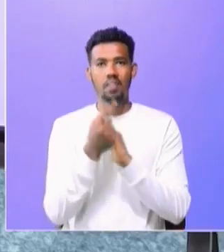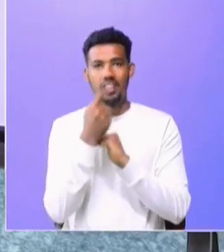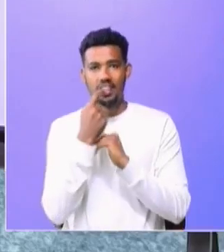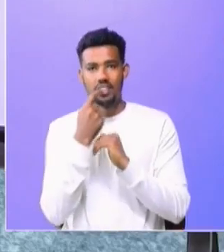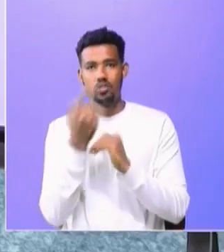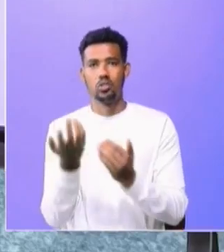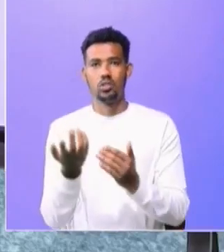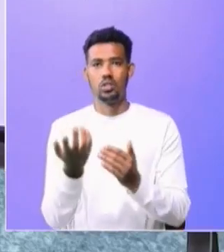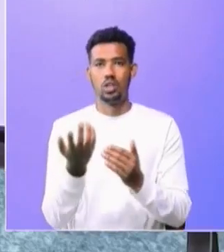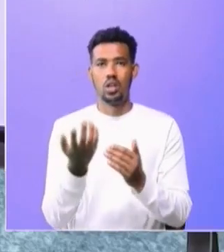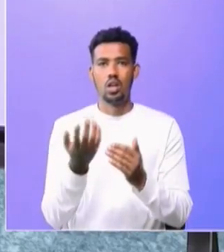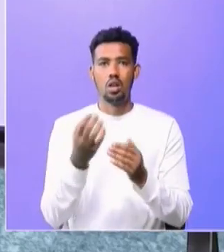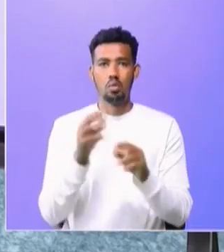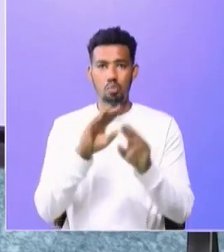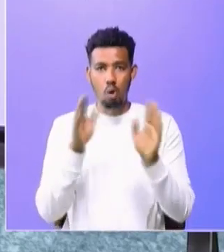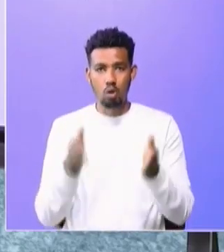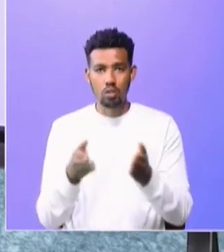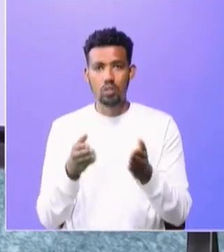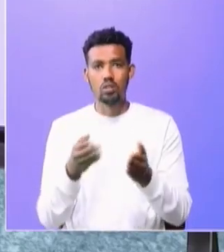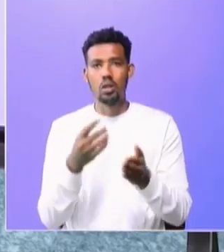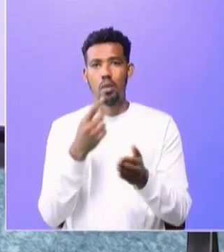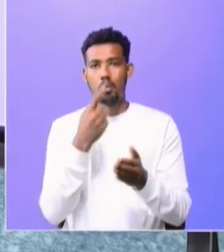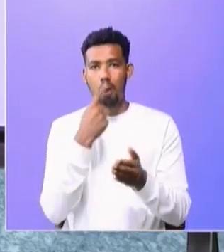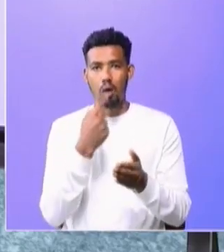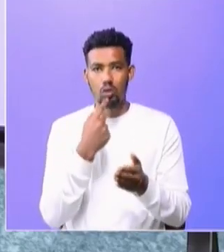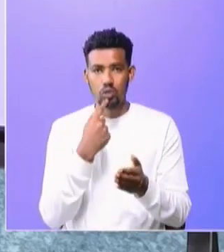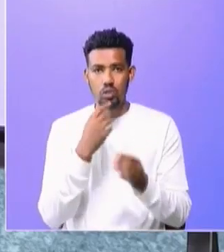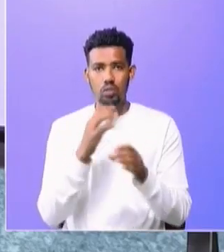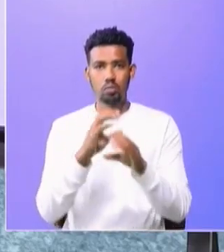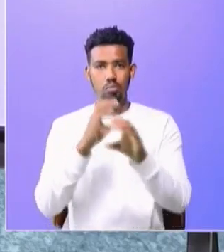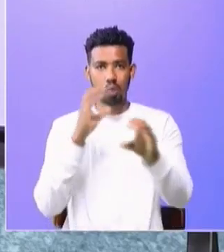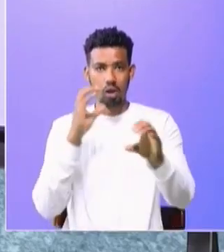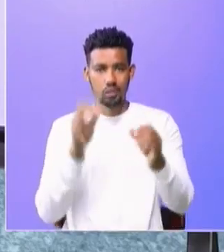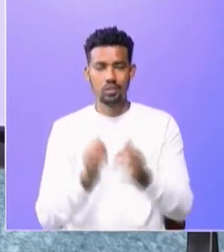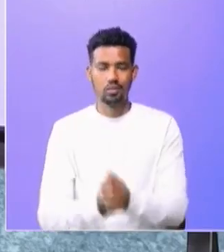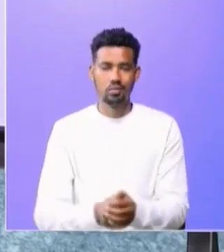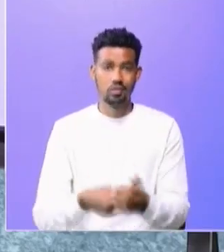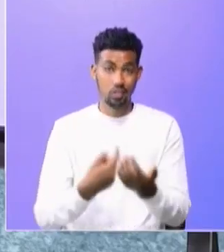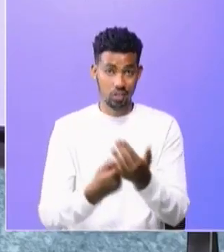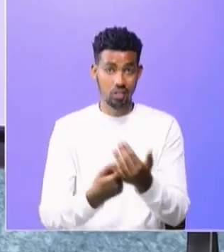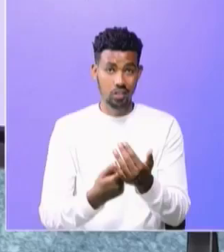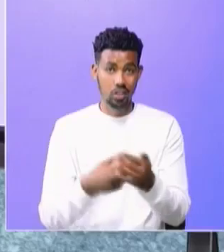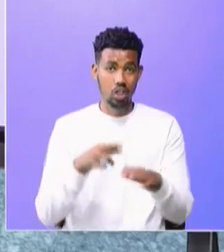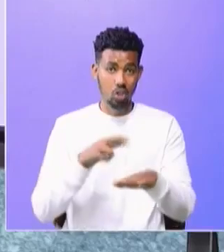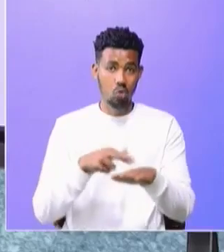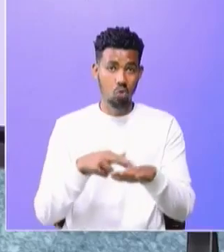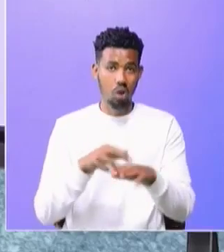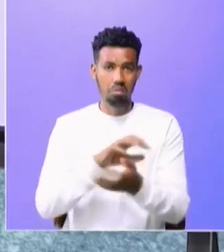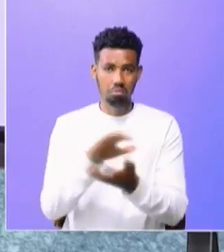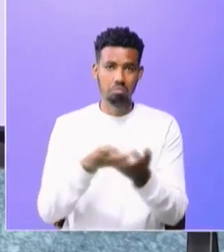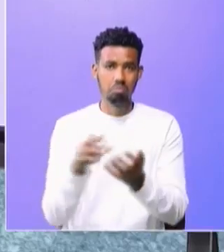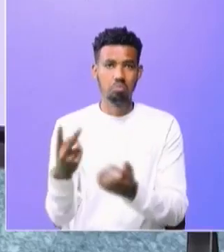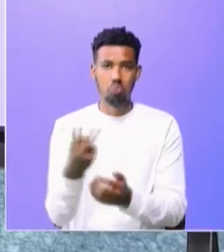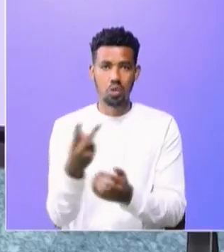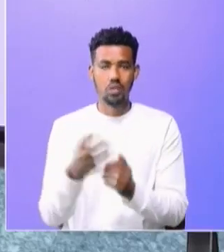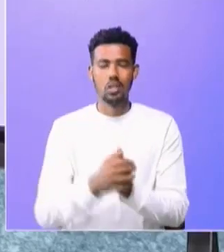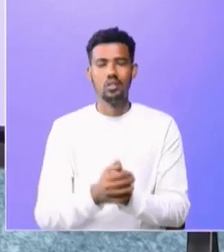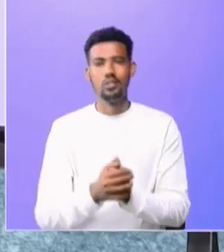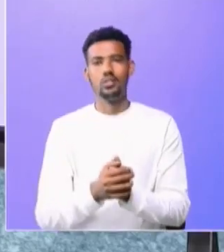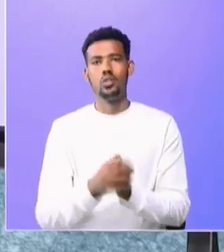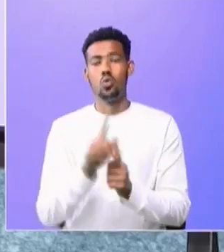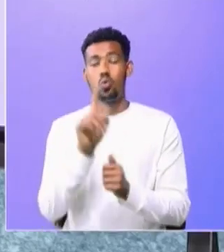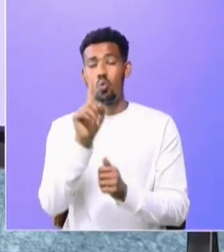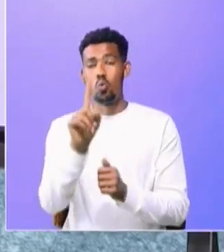box, bus, and mouse. And this is mixed with regular and irregular together. Let us keep going.